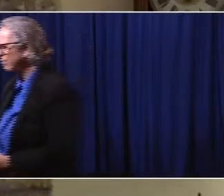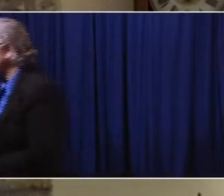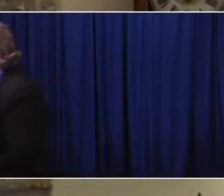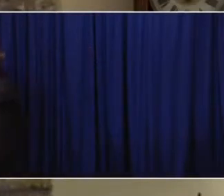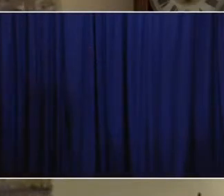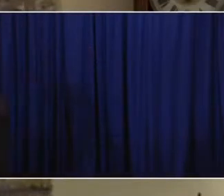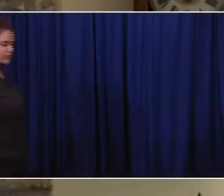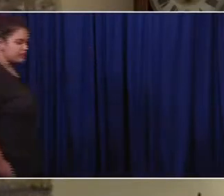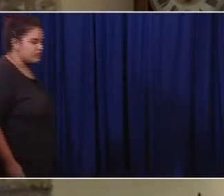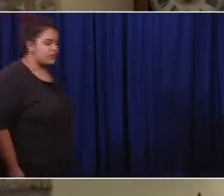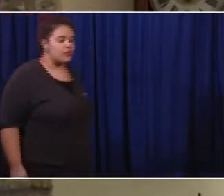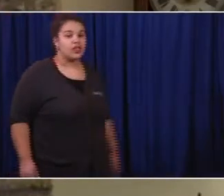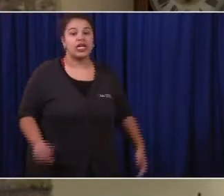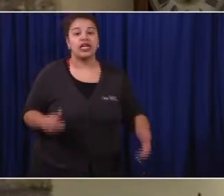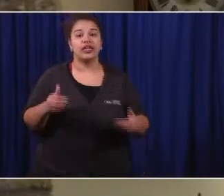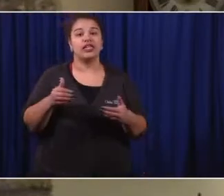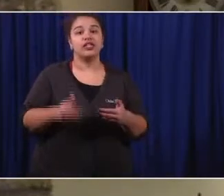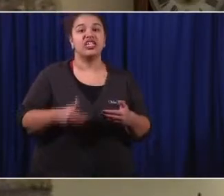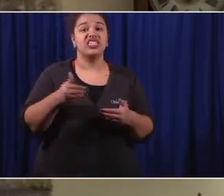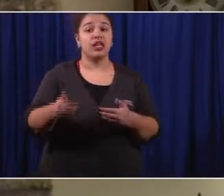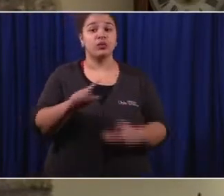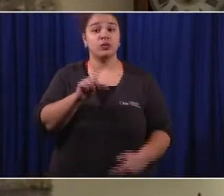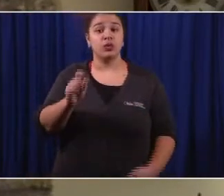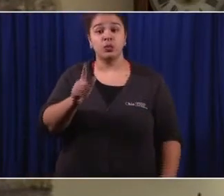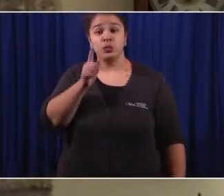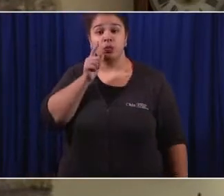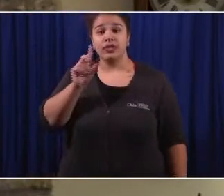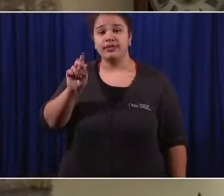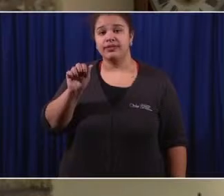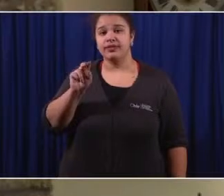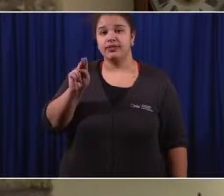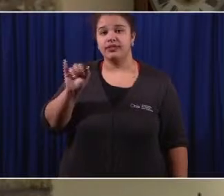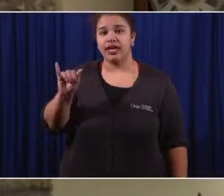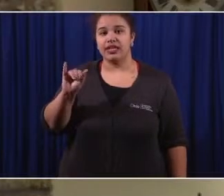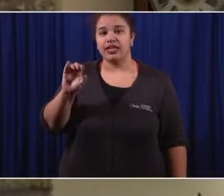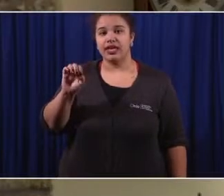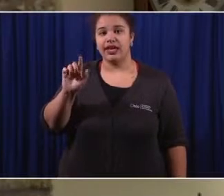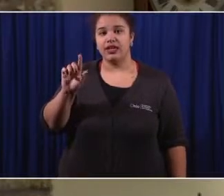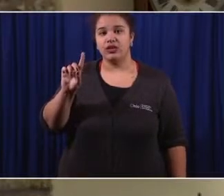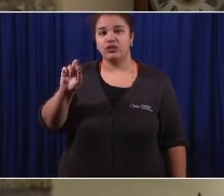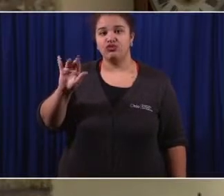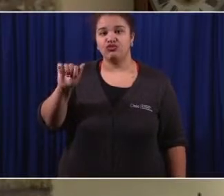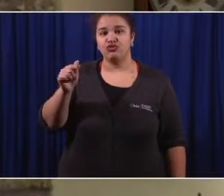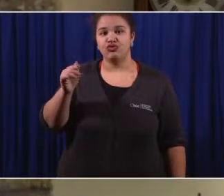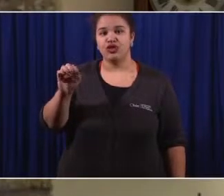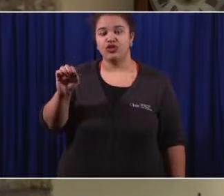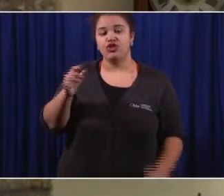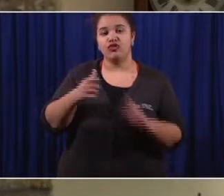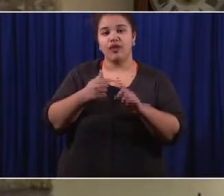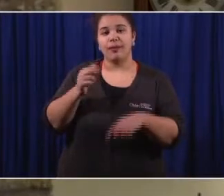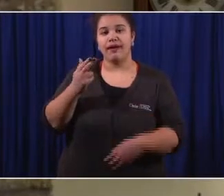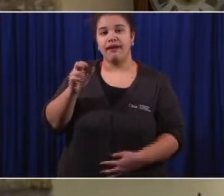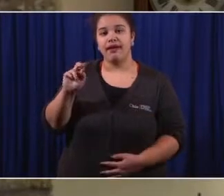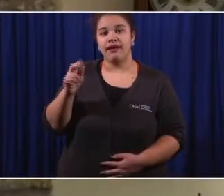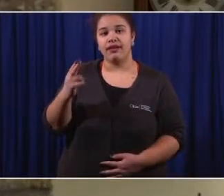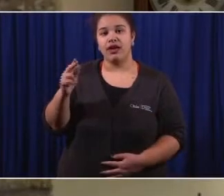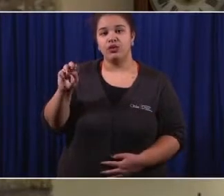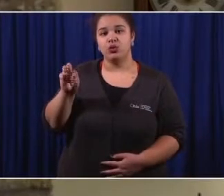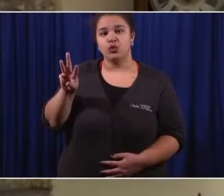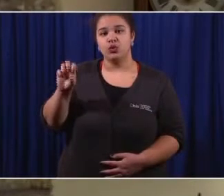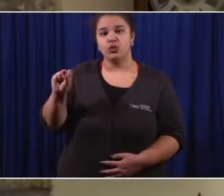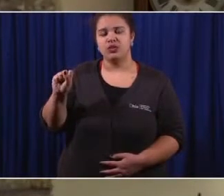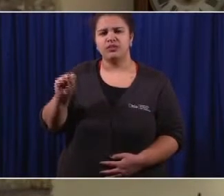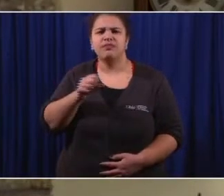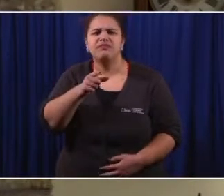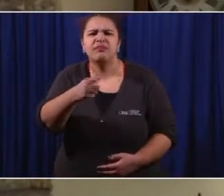at Hannah News Service. Hello, Governor. So can you talk a little bit more about the voter registration issue you mentioned in